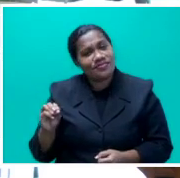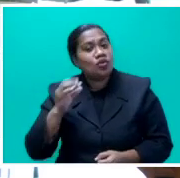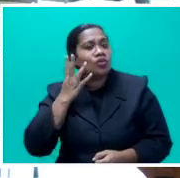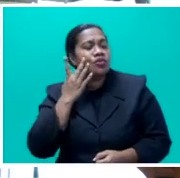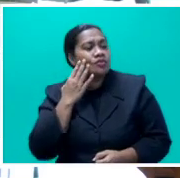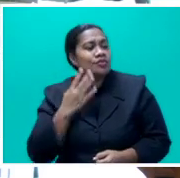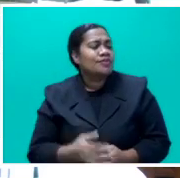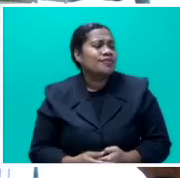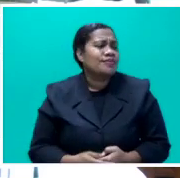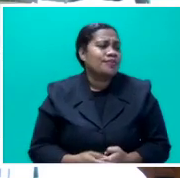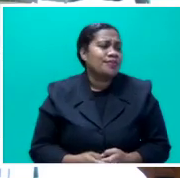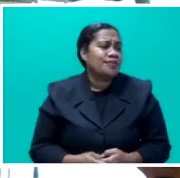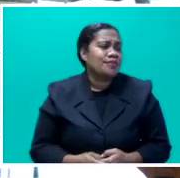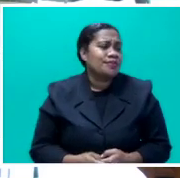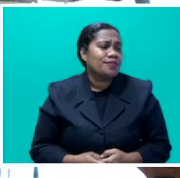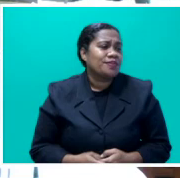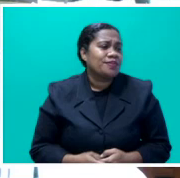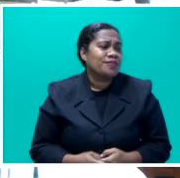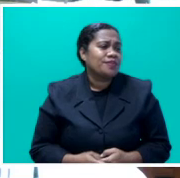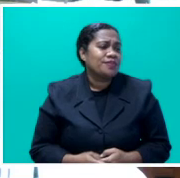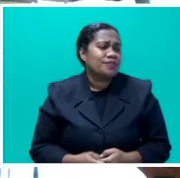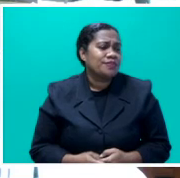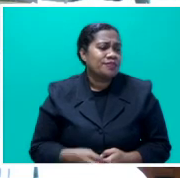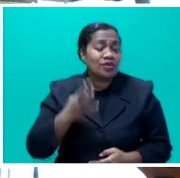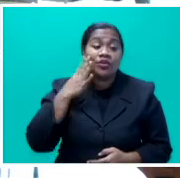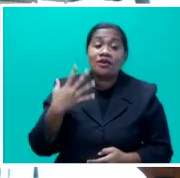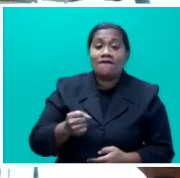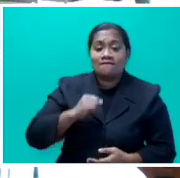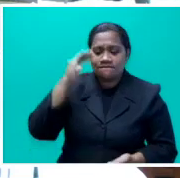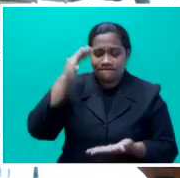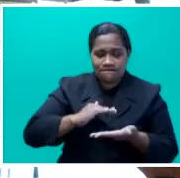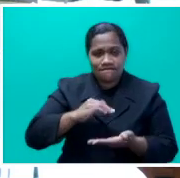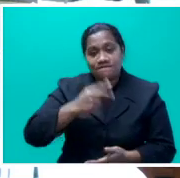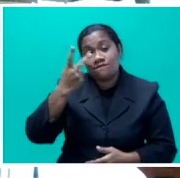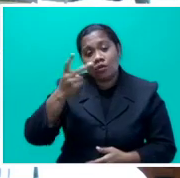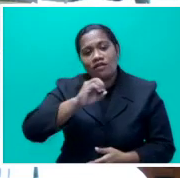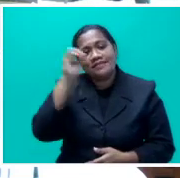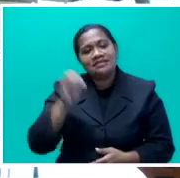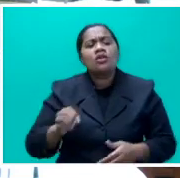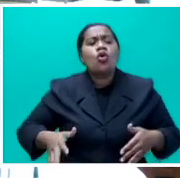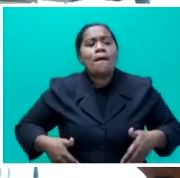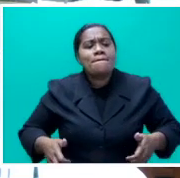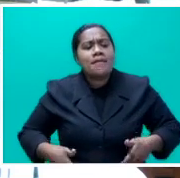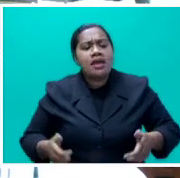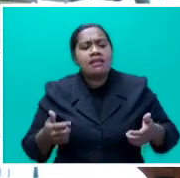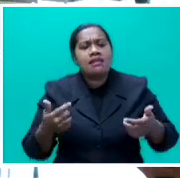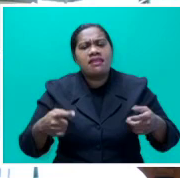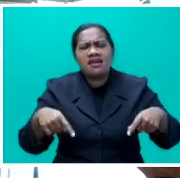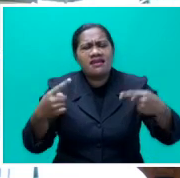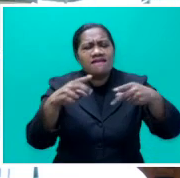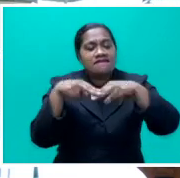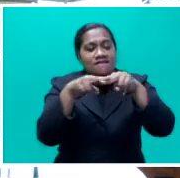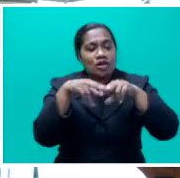decrease of 12% in complaints against the Fiji